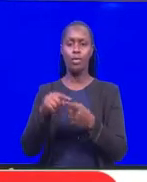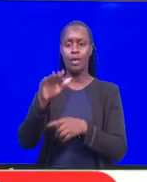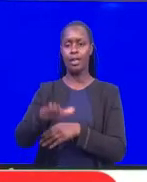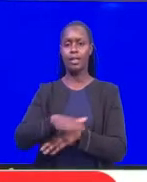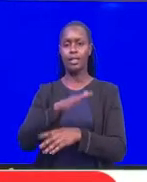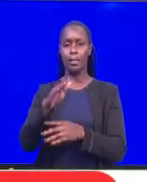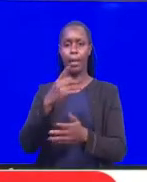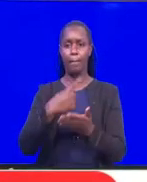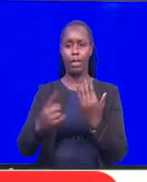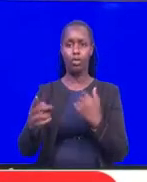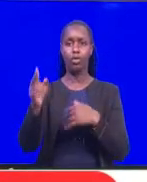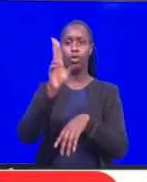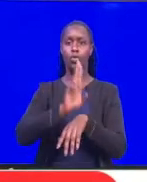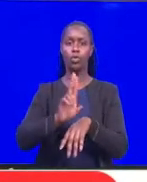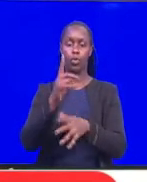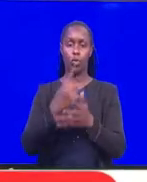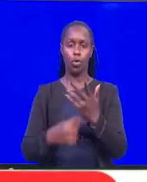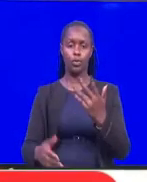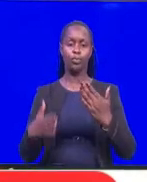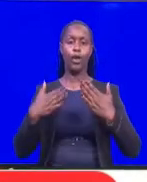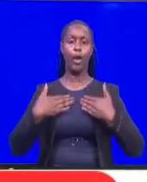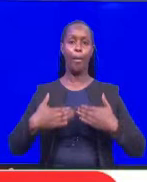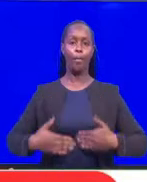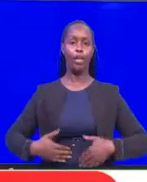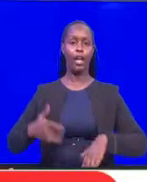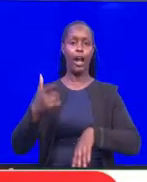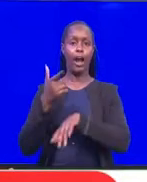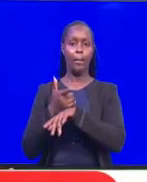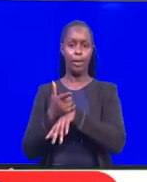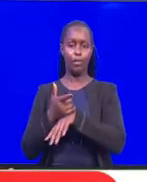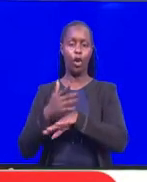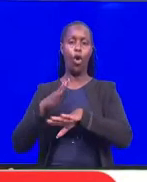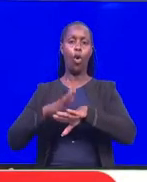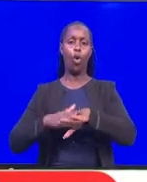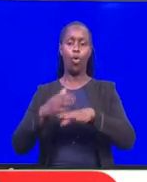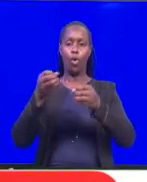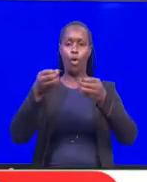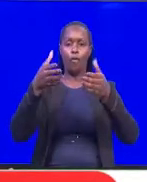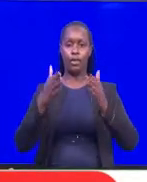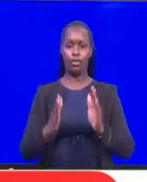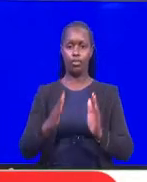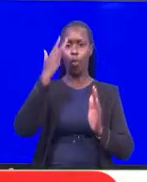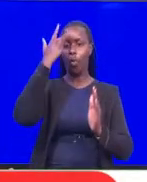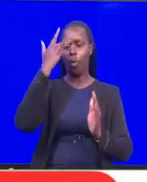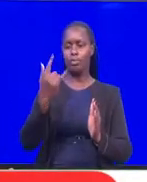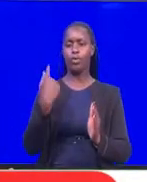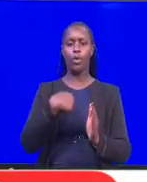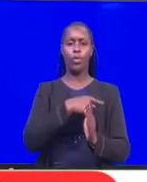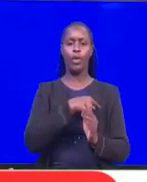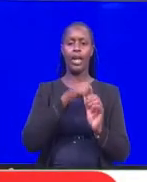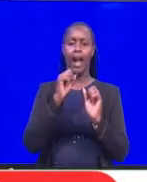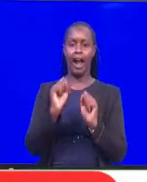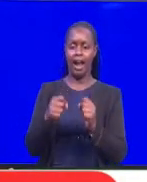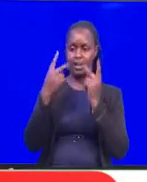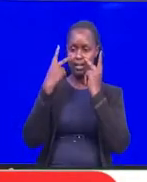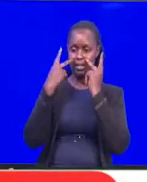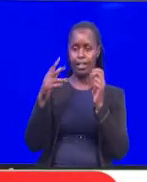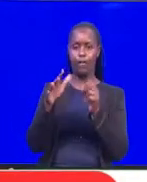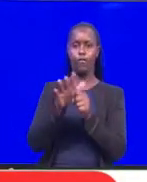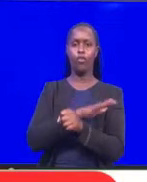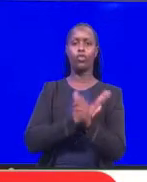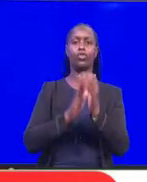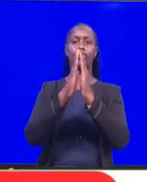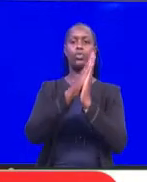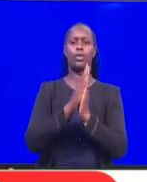body cams, body cameras, on our officers, so that the whole story can always be seen. When somebody takes a